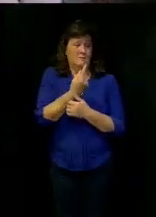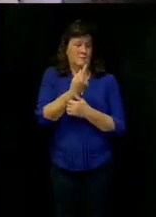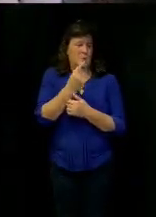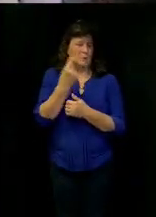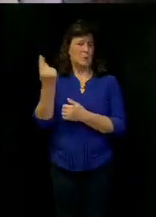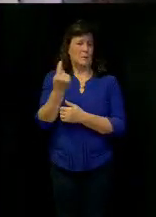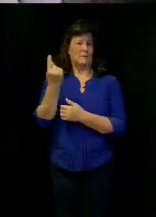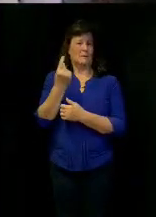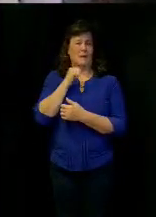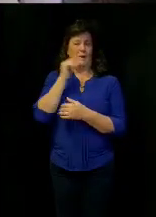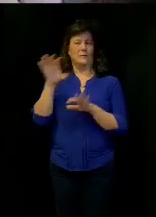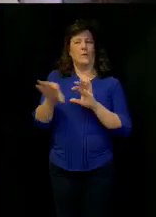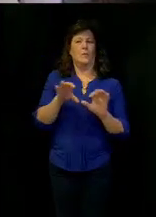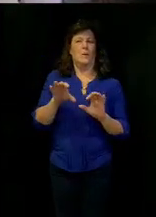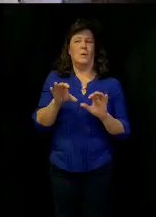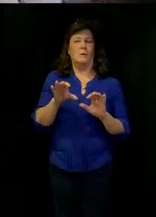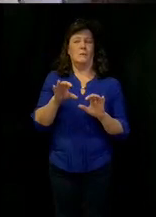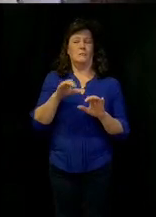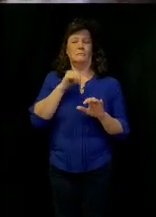and not a doer,